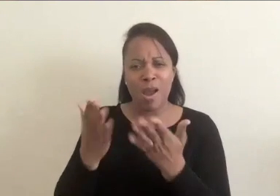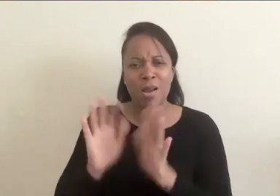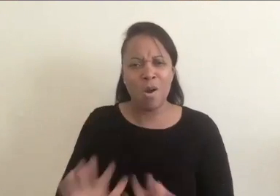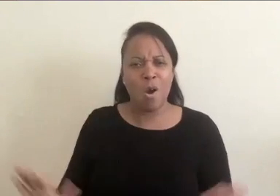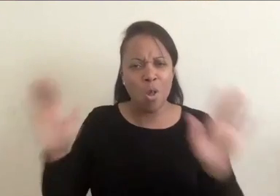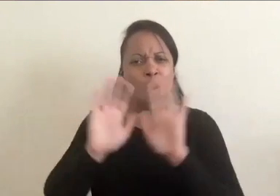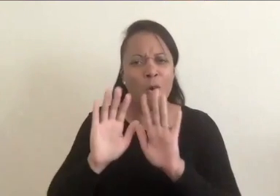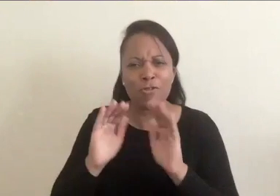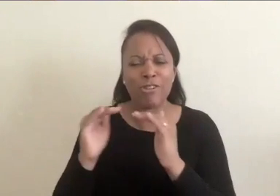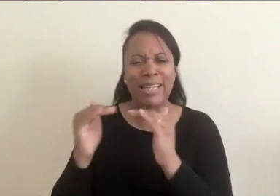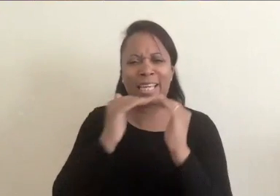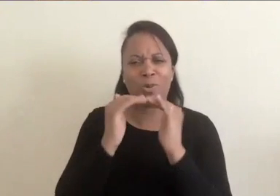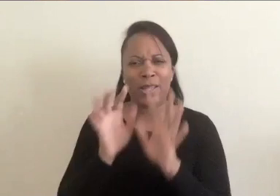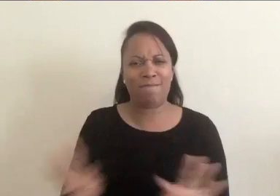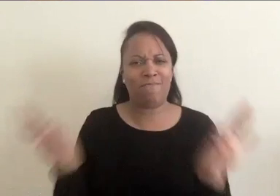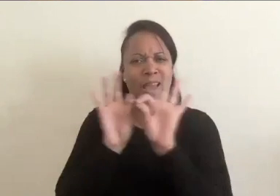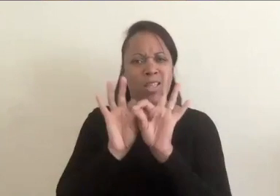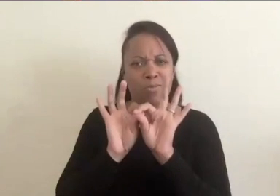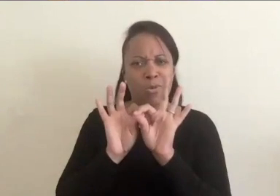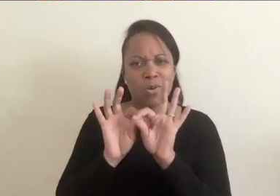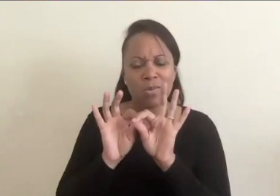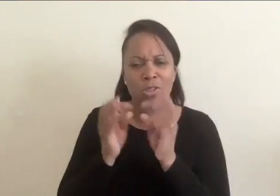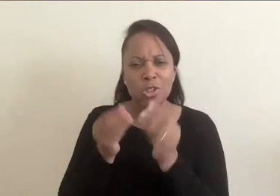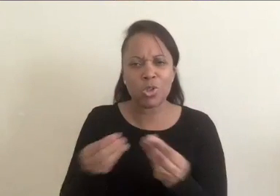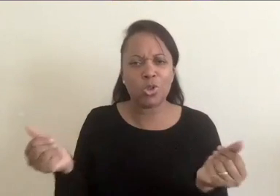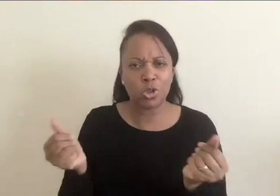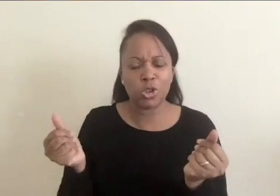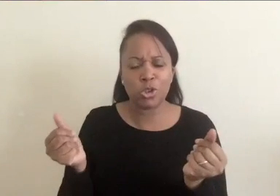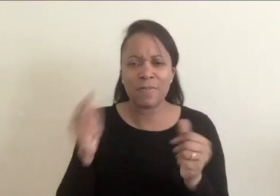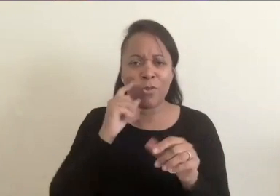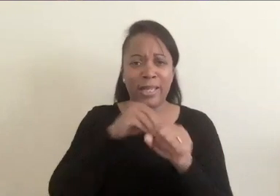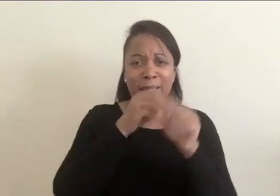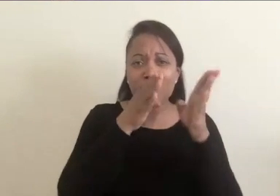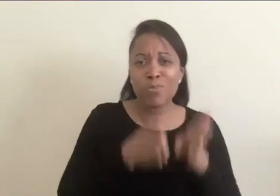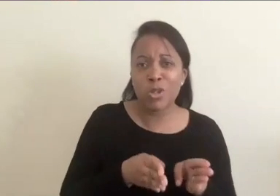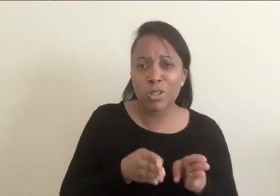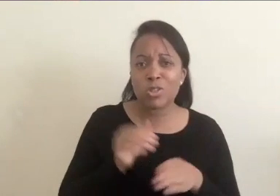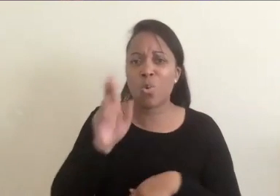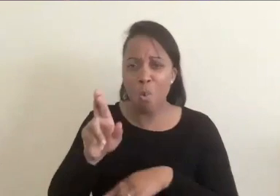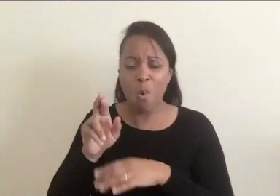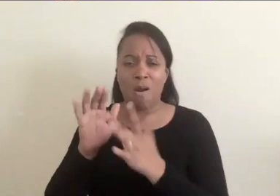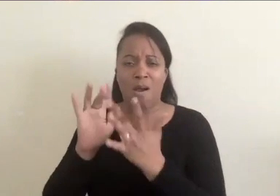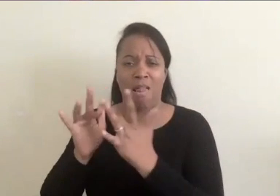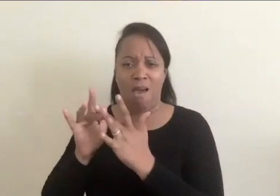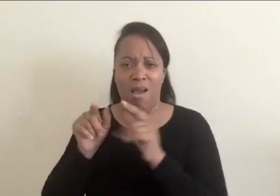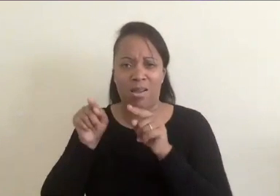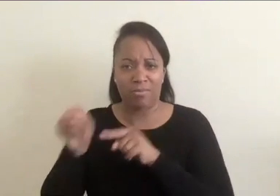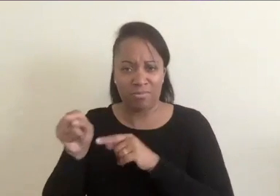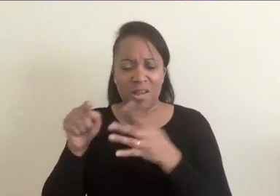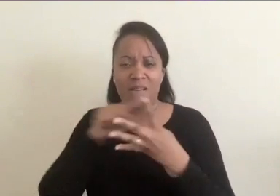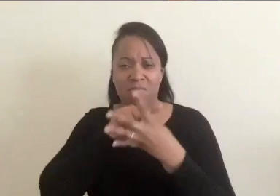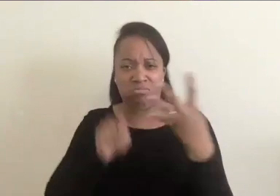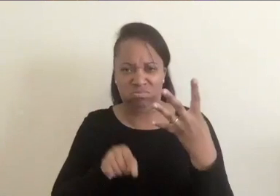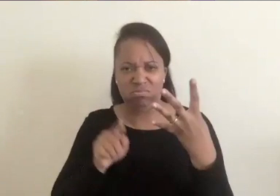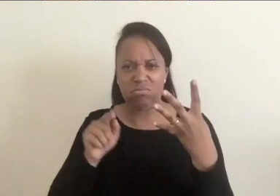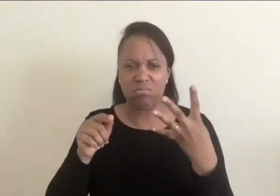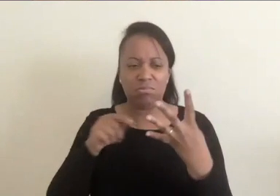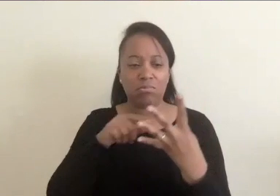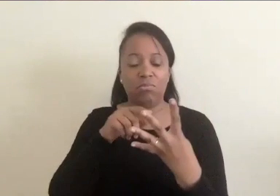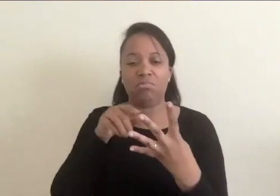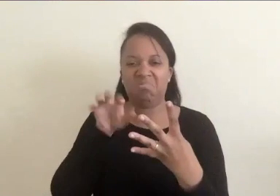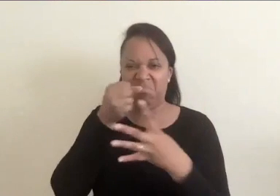relevant solutions for on-site employment settings as well as for remote scenarios. So we're going to walk through the 4 that I mentioned. They